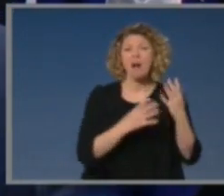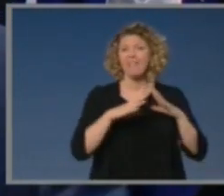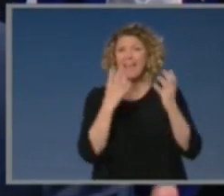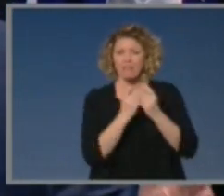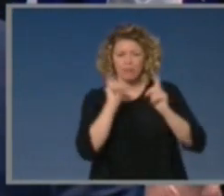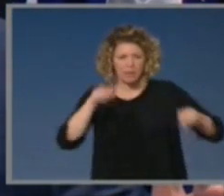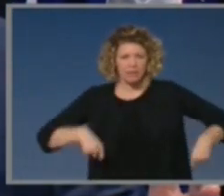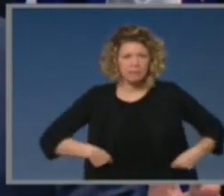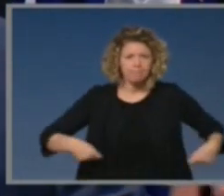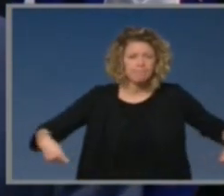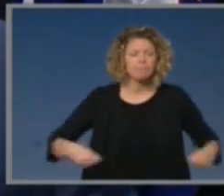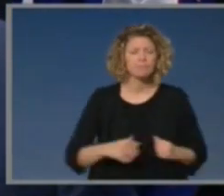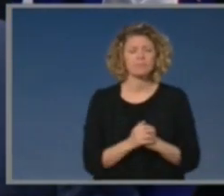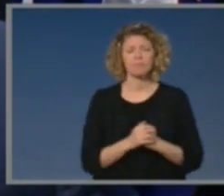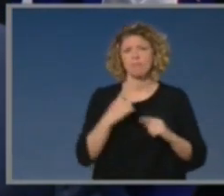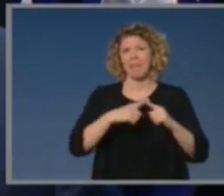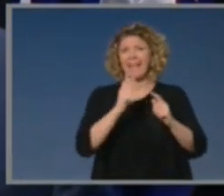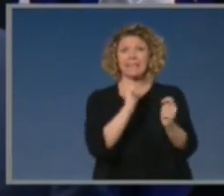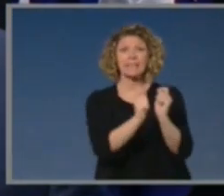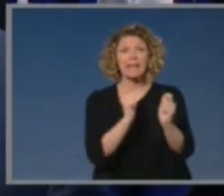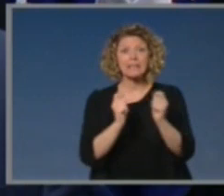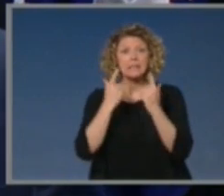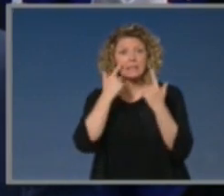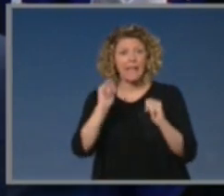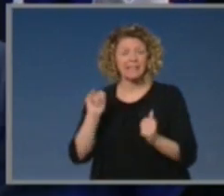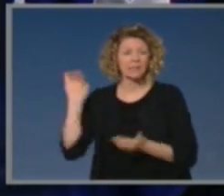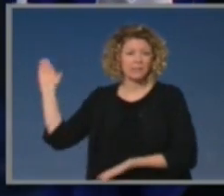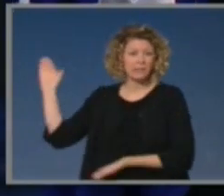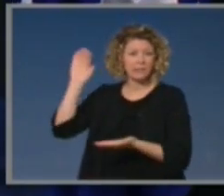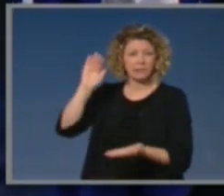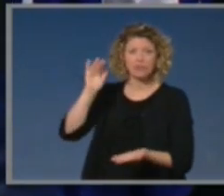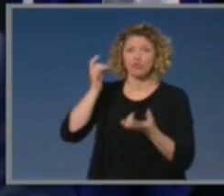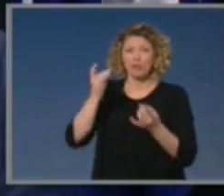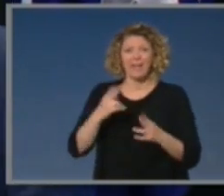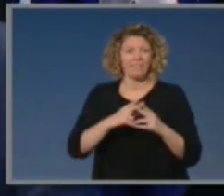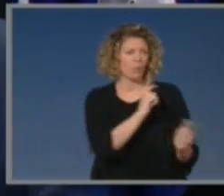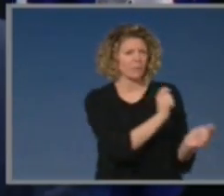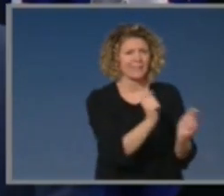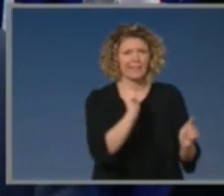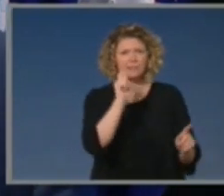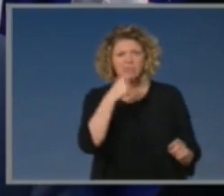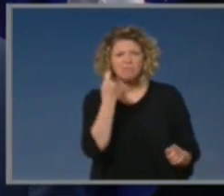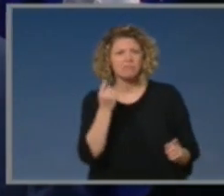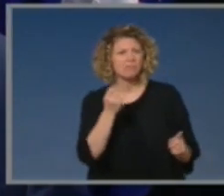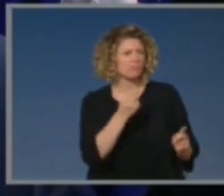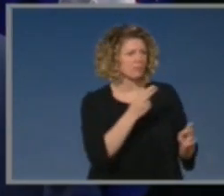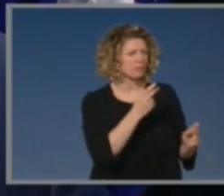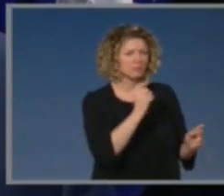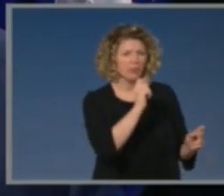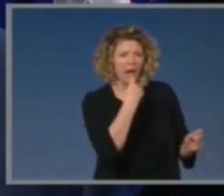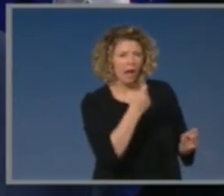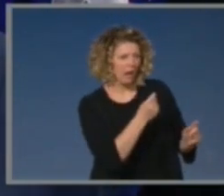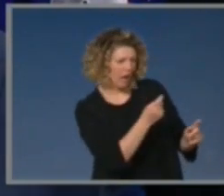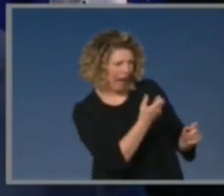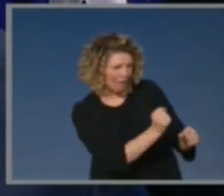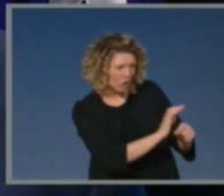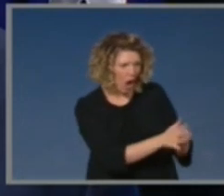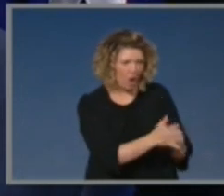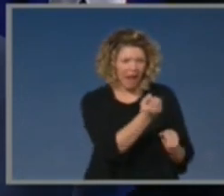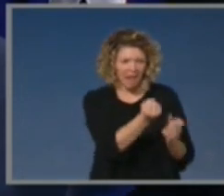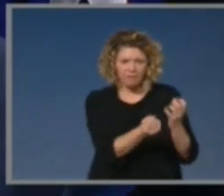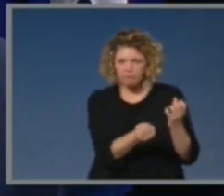And I commend all of the states and territories which have all been lifting their game on testing. And I know Victoria in particular right now is